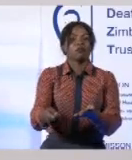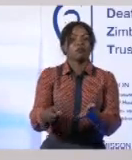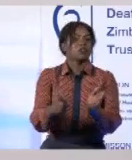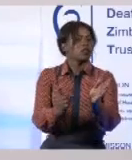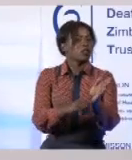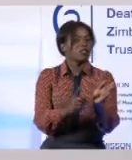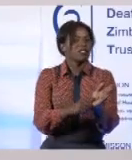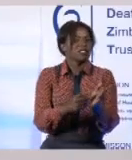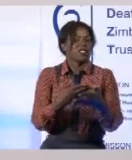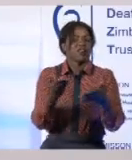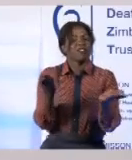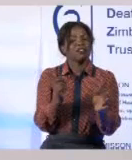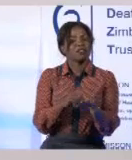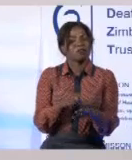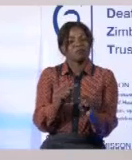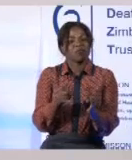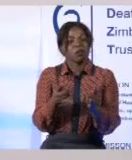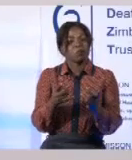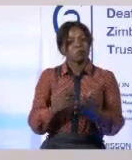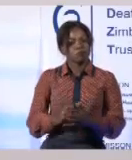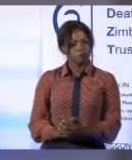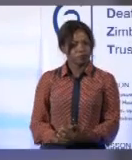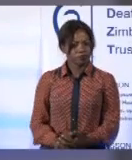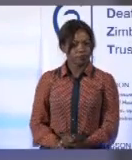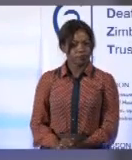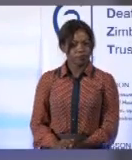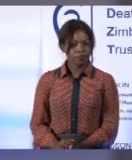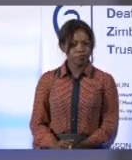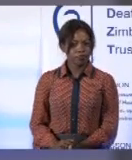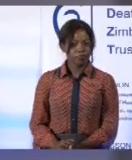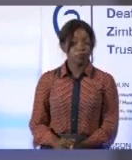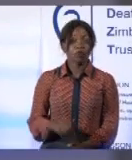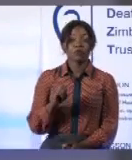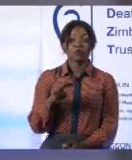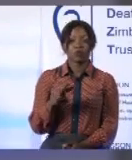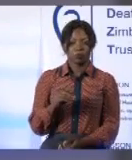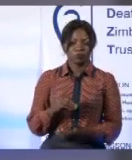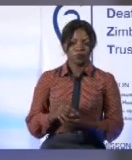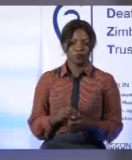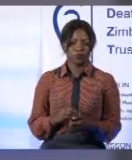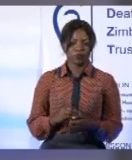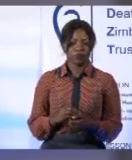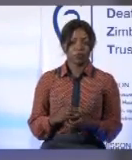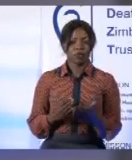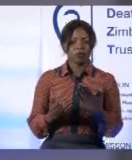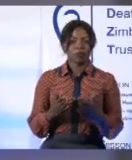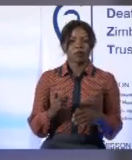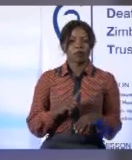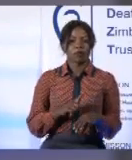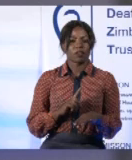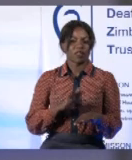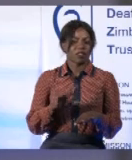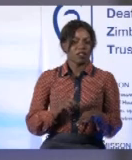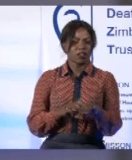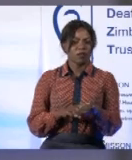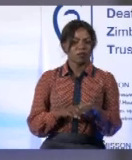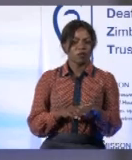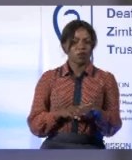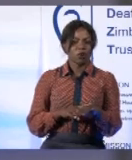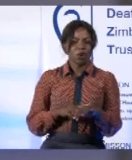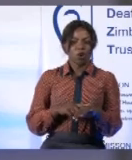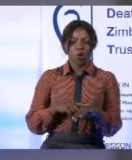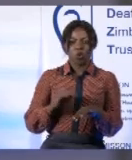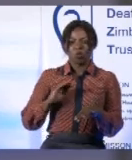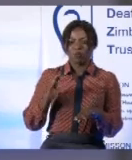times as what? How does that work? So kashinji kachu. Wakada kuchukuchu kune munu, awunuzo